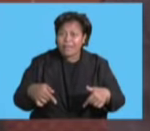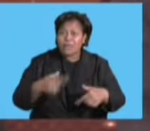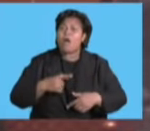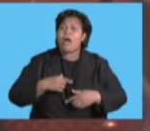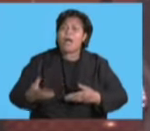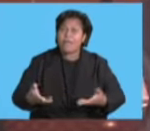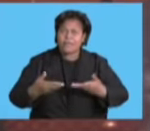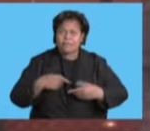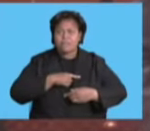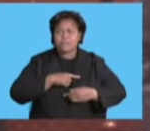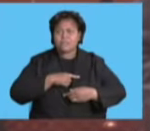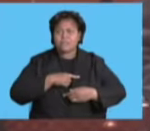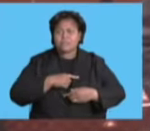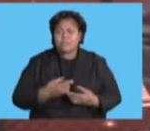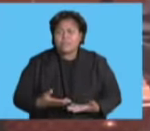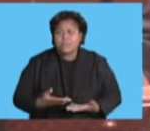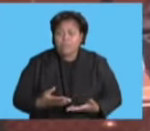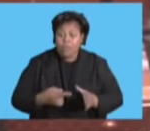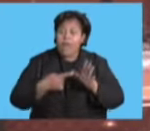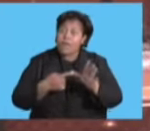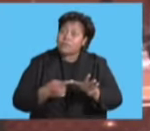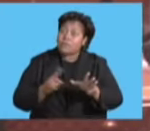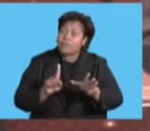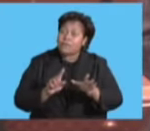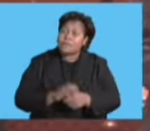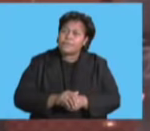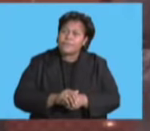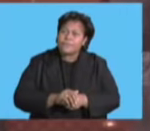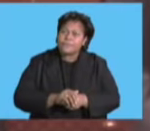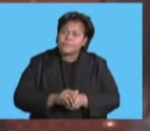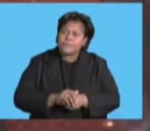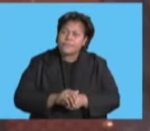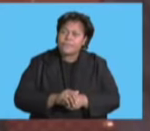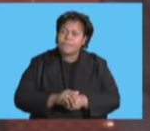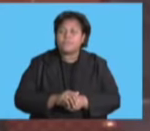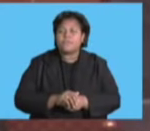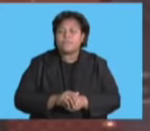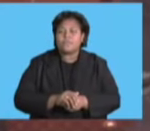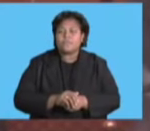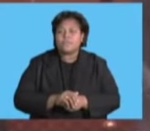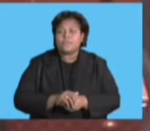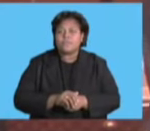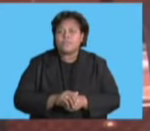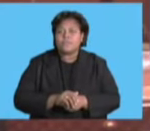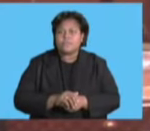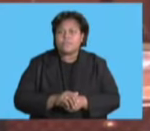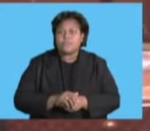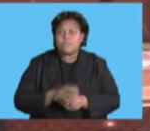And the answer to that, Mr. Speaker, lies in retracing our steps